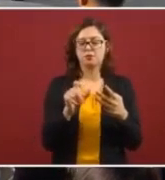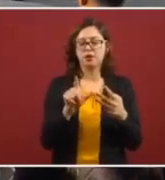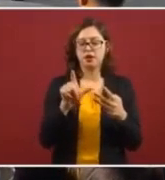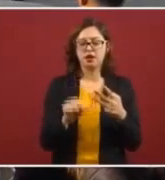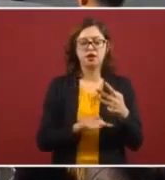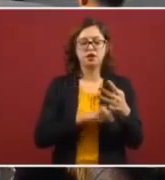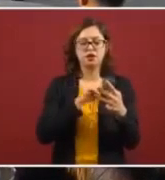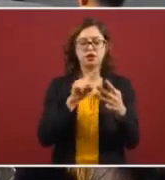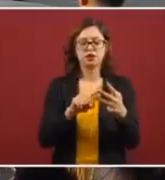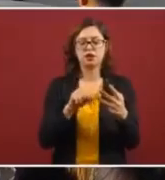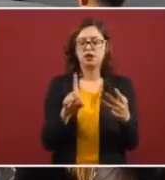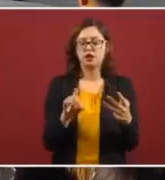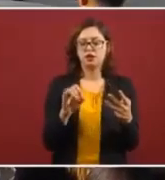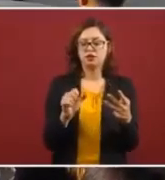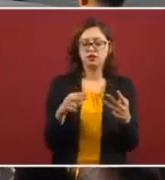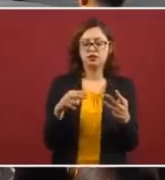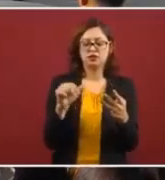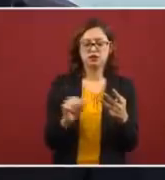So there's a lot.